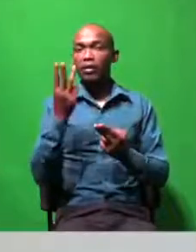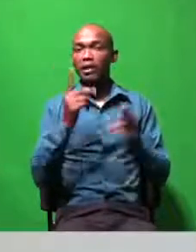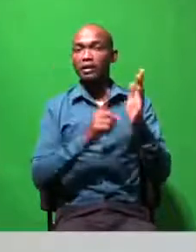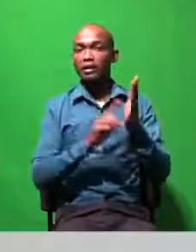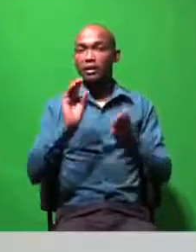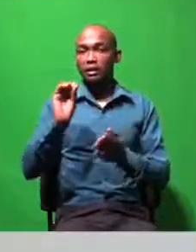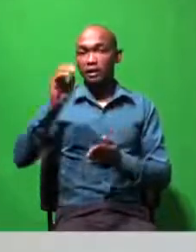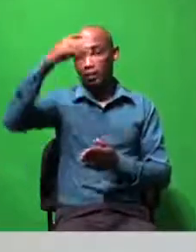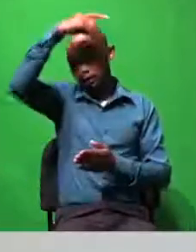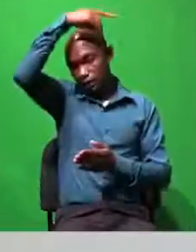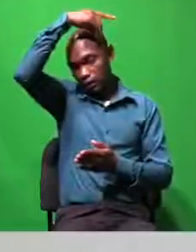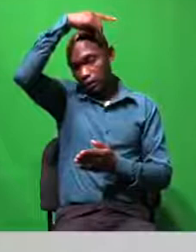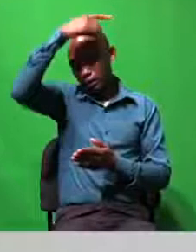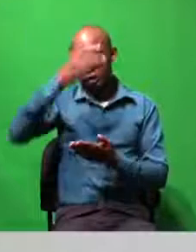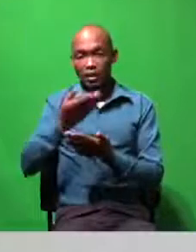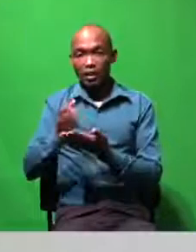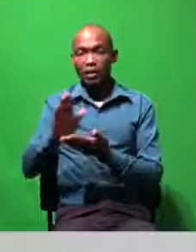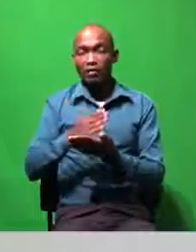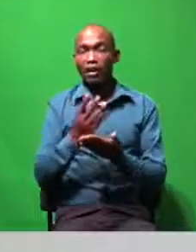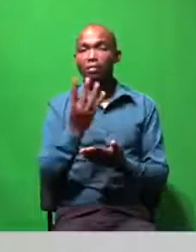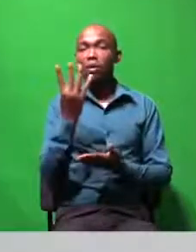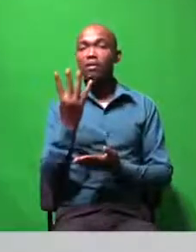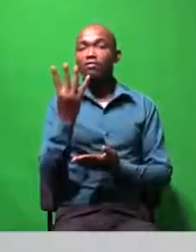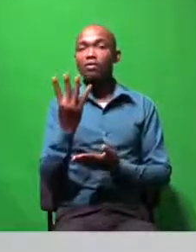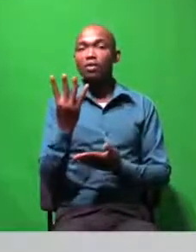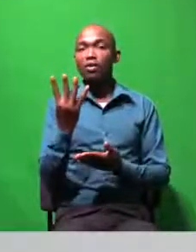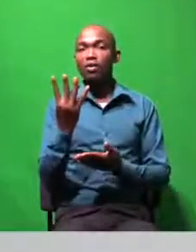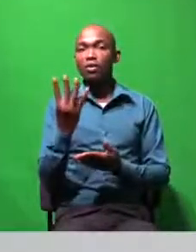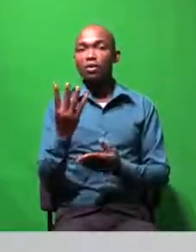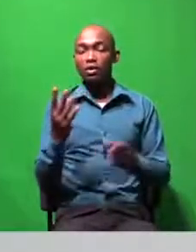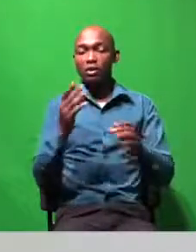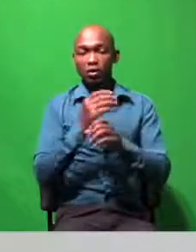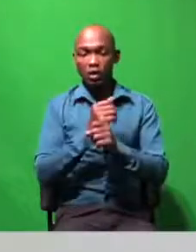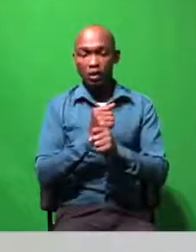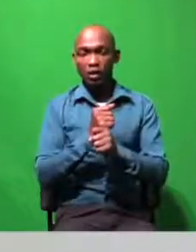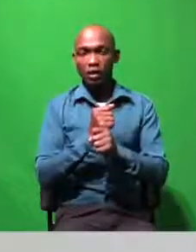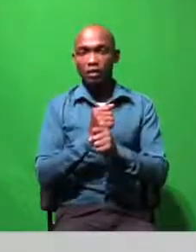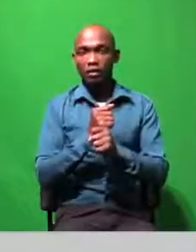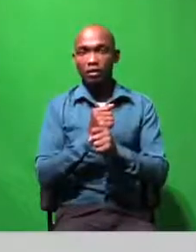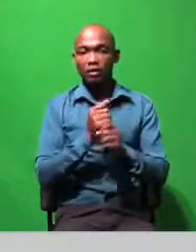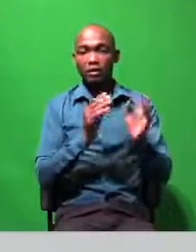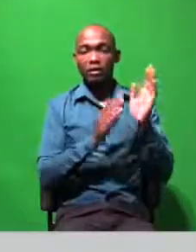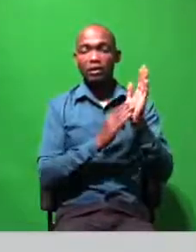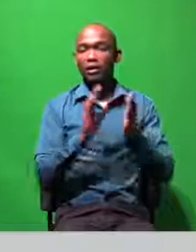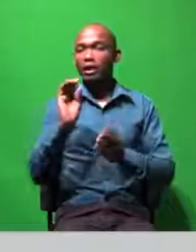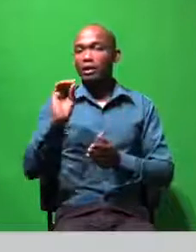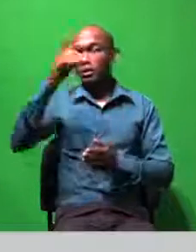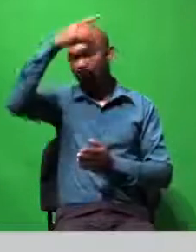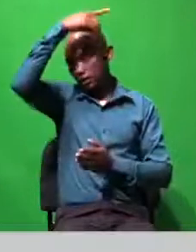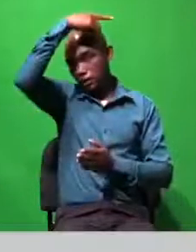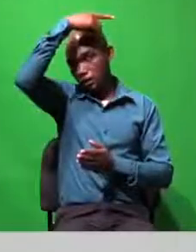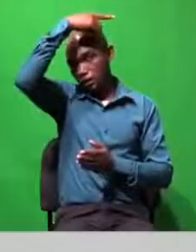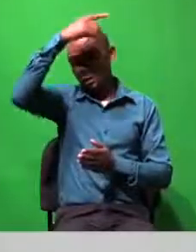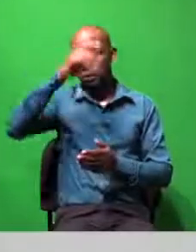360 degrees divided by 4, which is 90 degrees. So 90